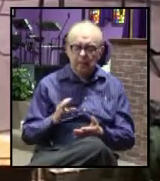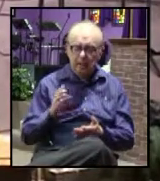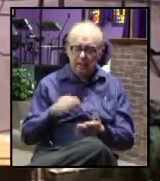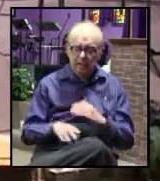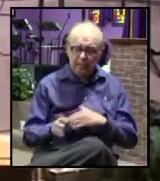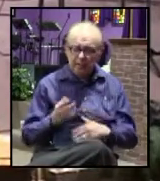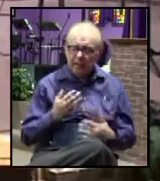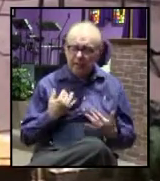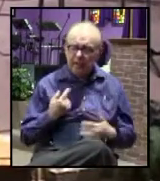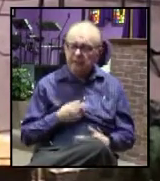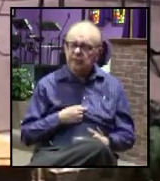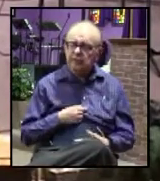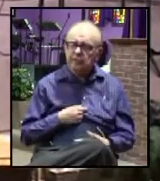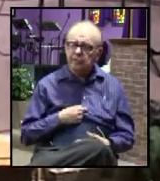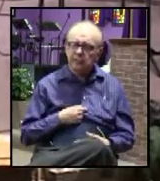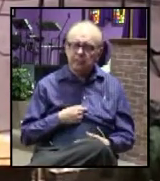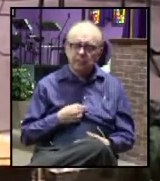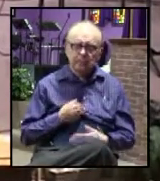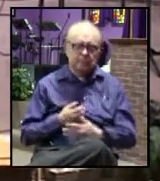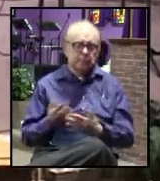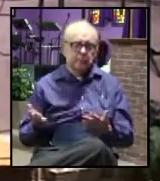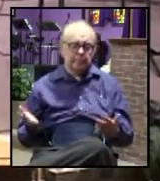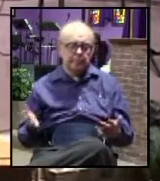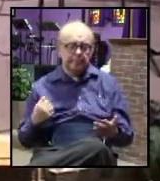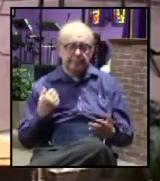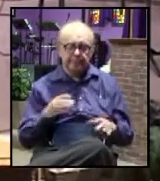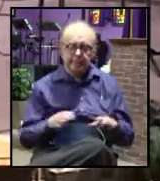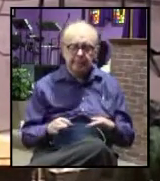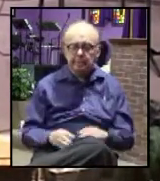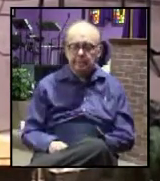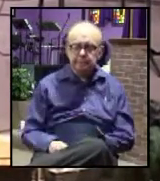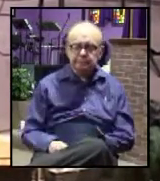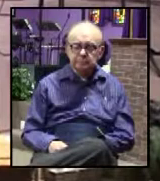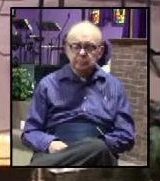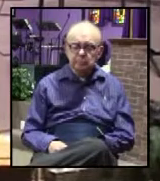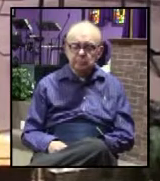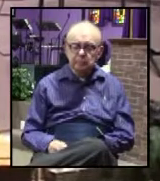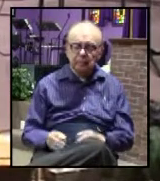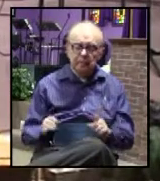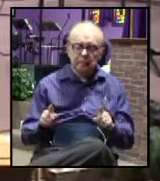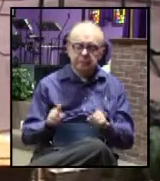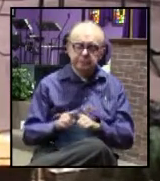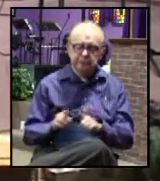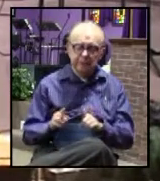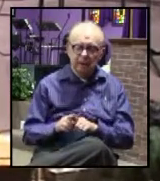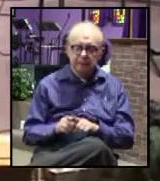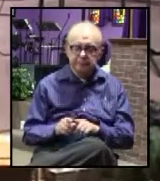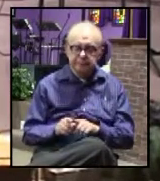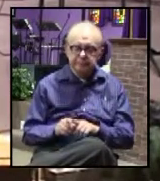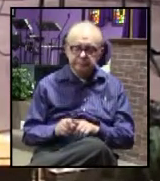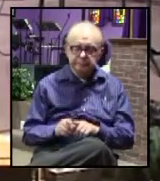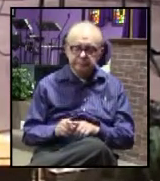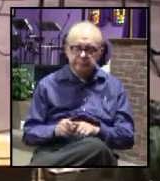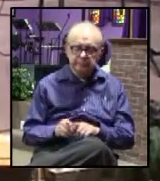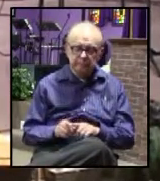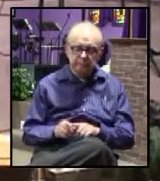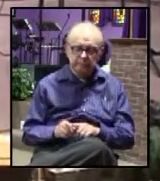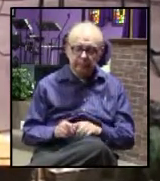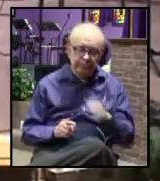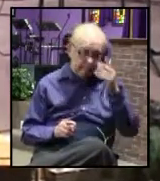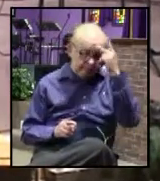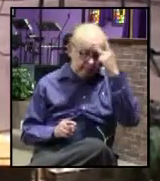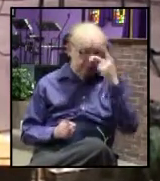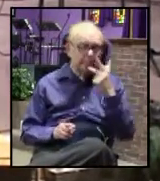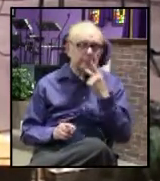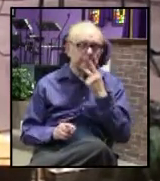down inside of us. Everything that we're doing. It's like a